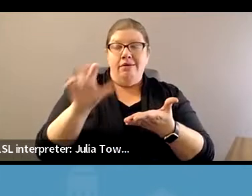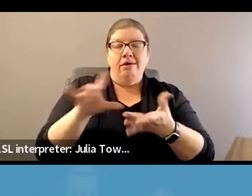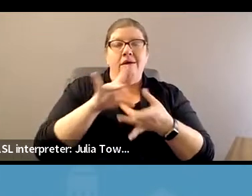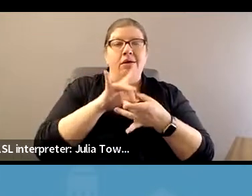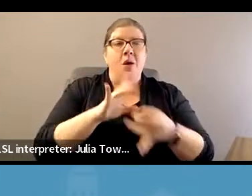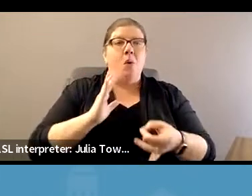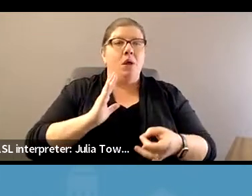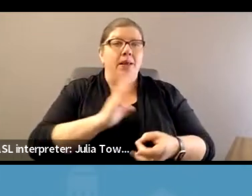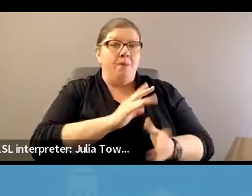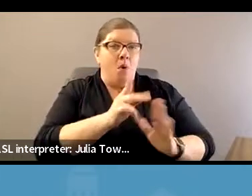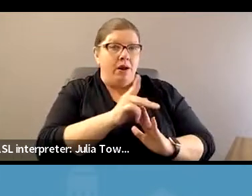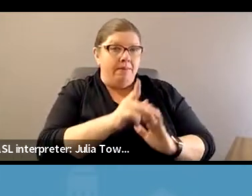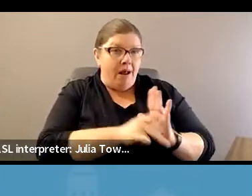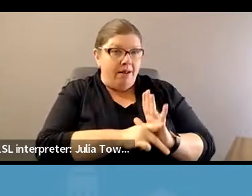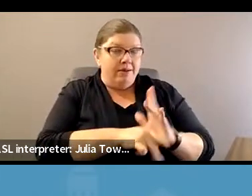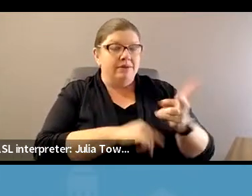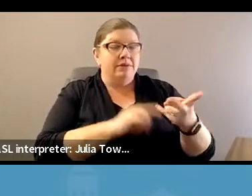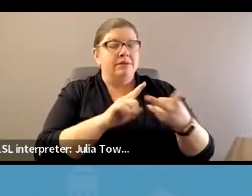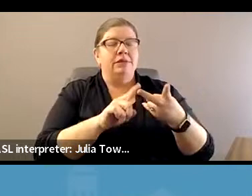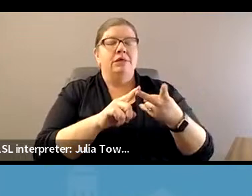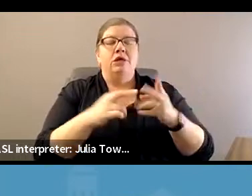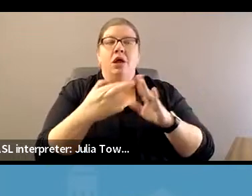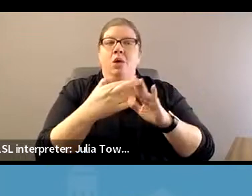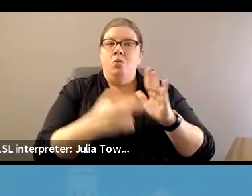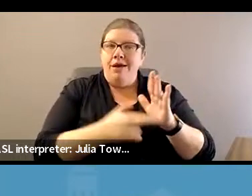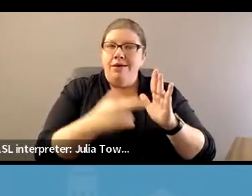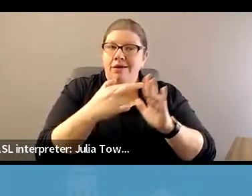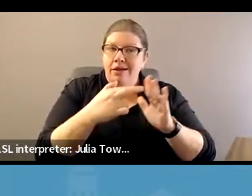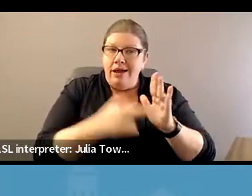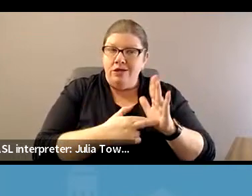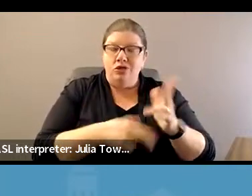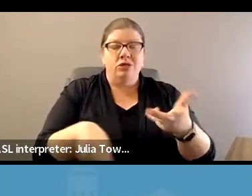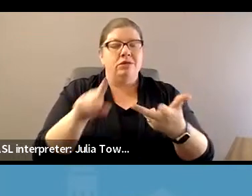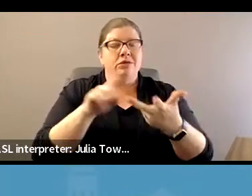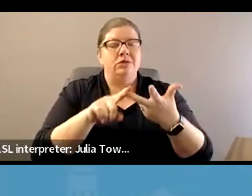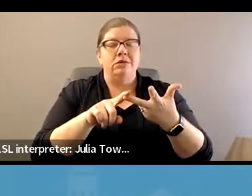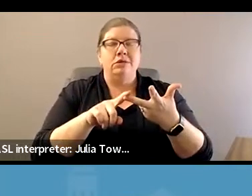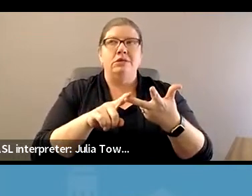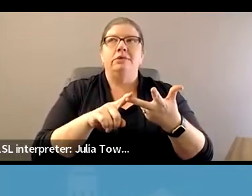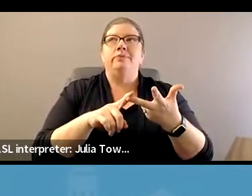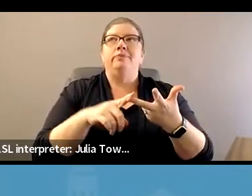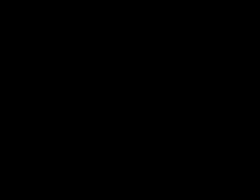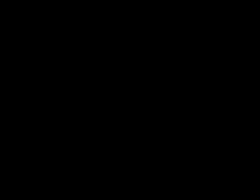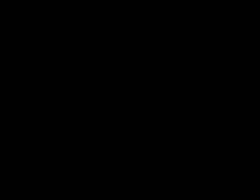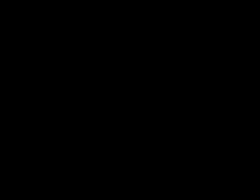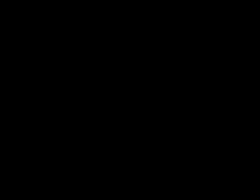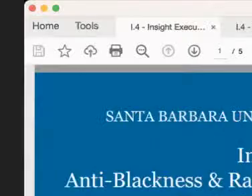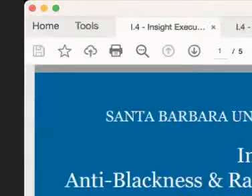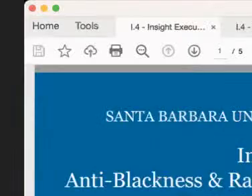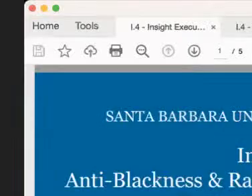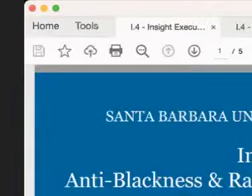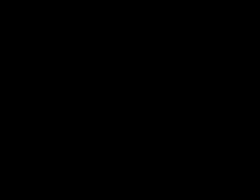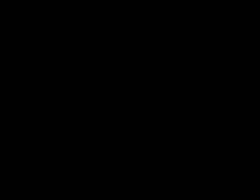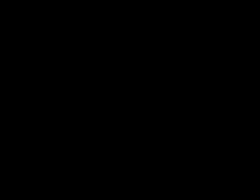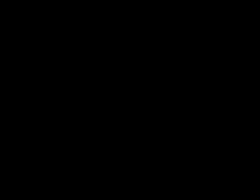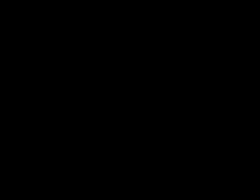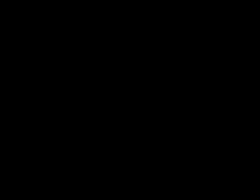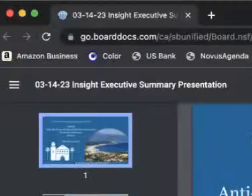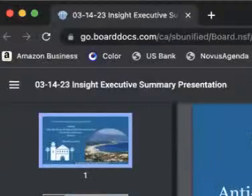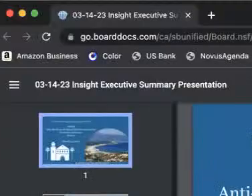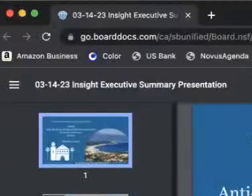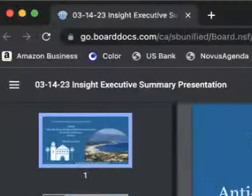board policies, regulations, the resolutions the board had